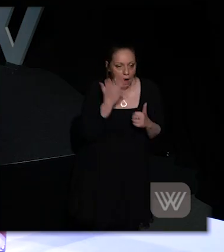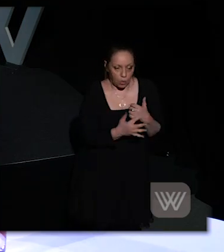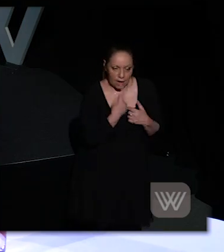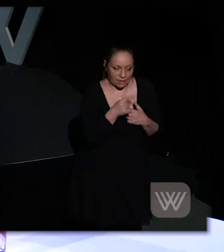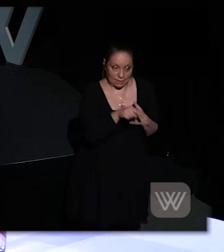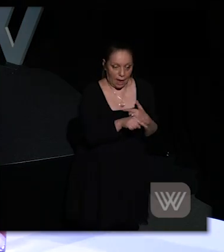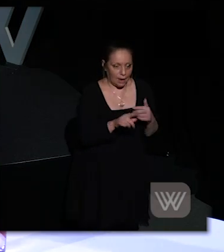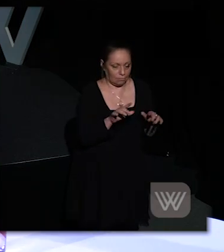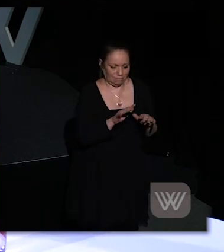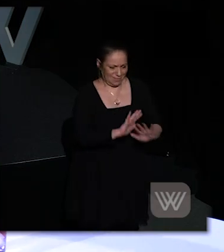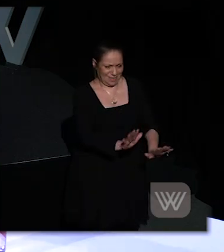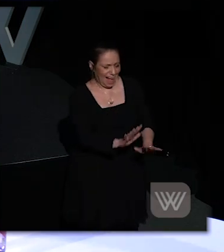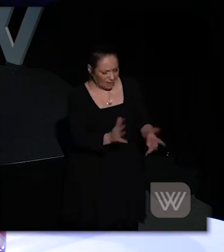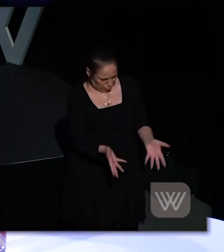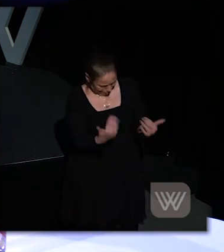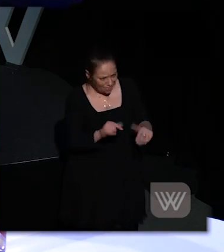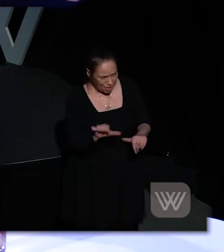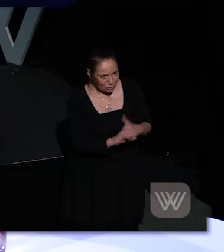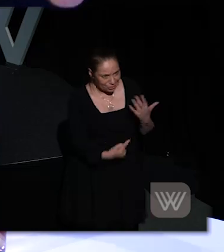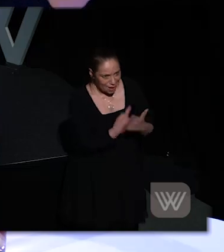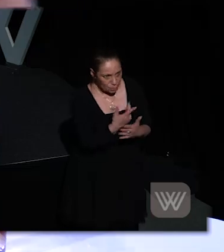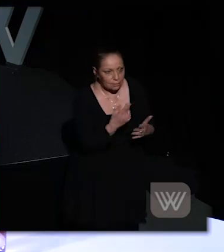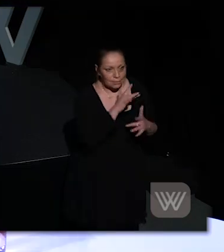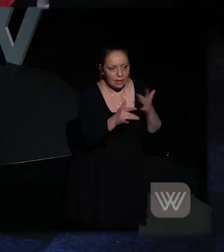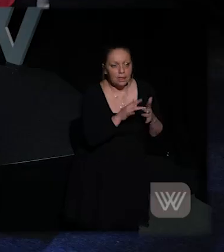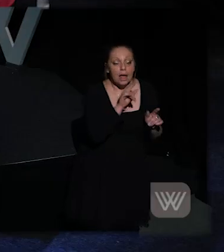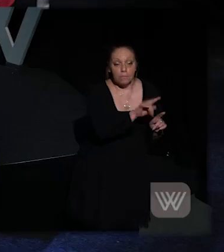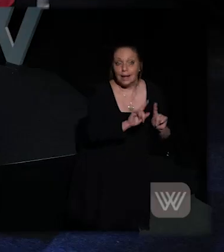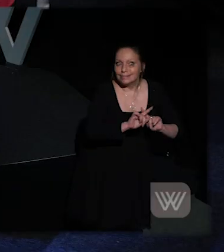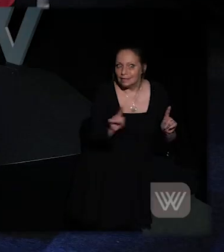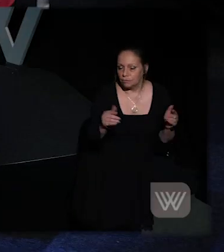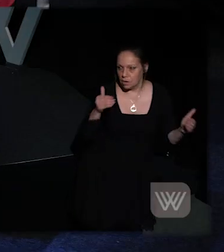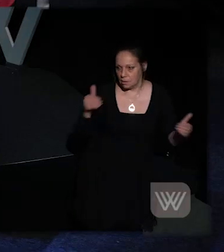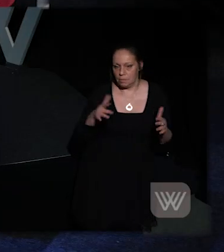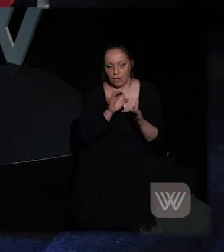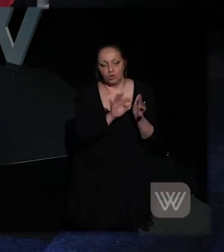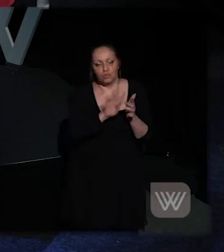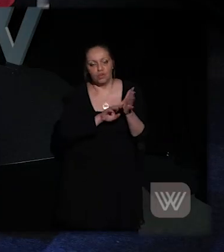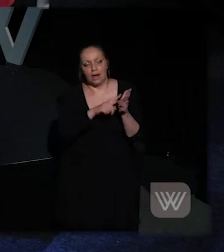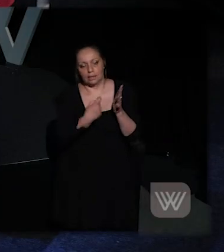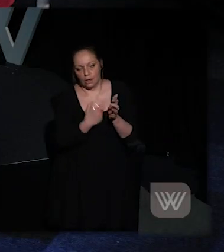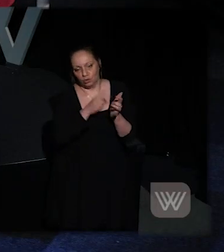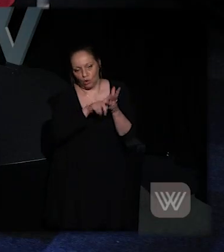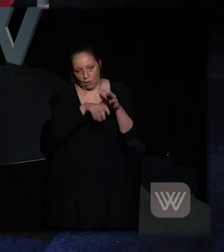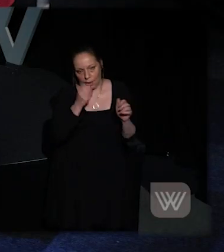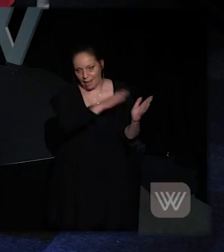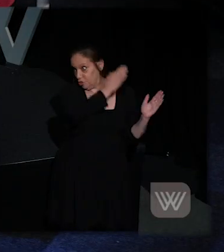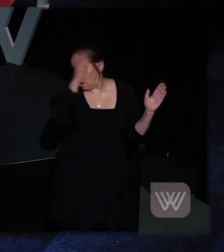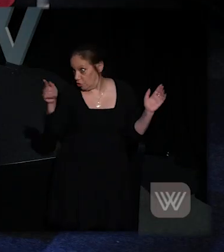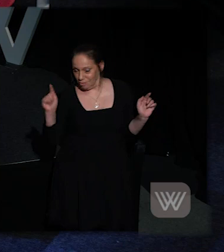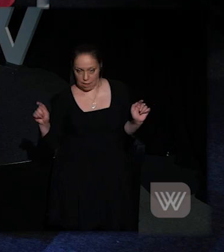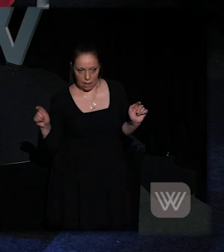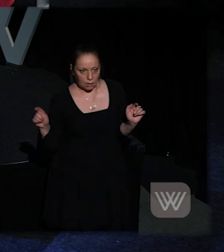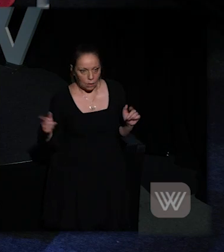that that shouldn't be happening on the internet. It should be. But that's really different from predator trolling at the other end, which is why I coined this term,